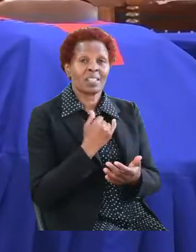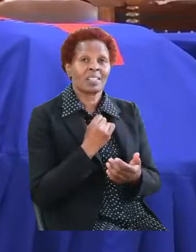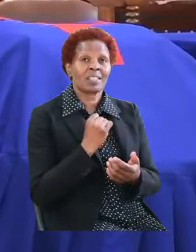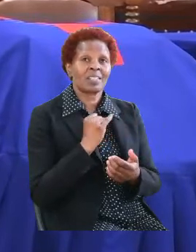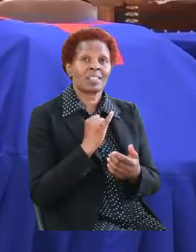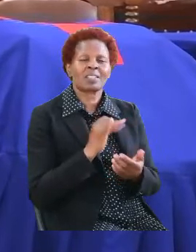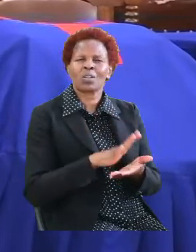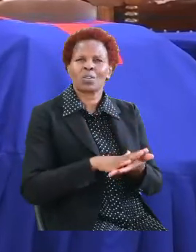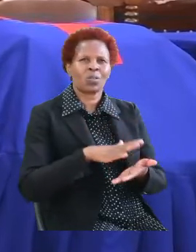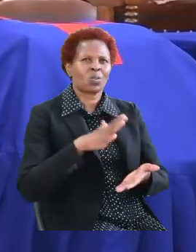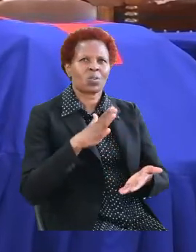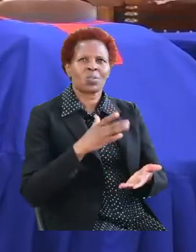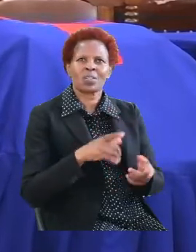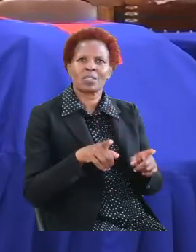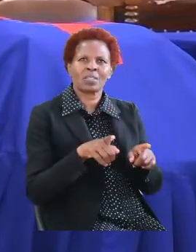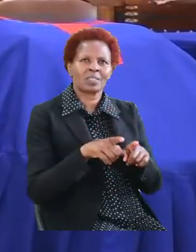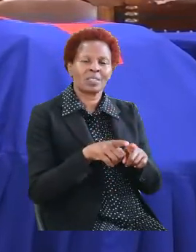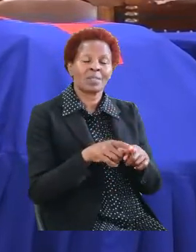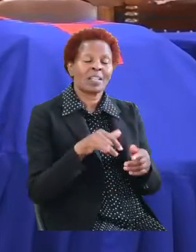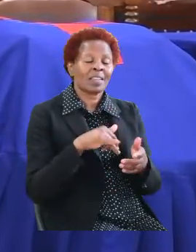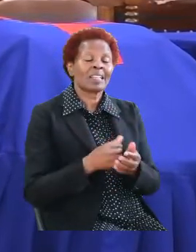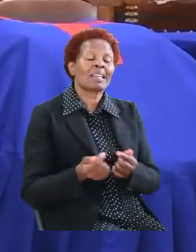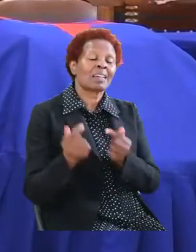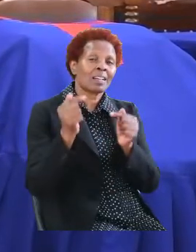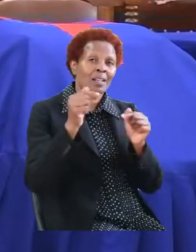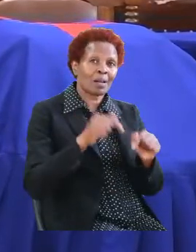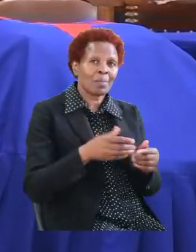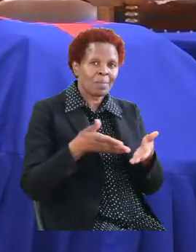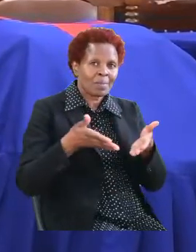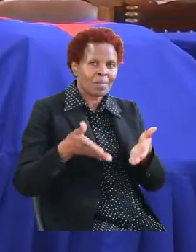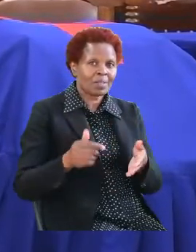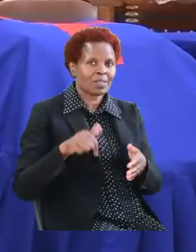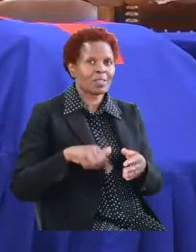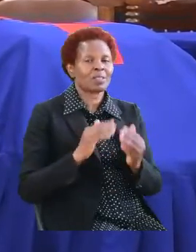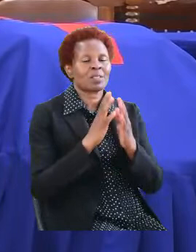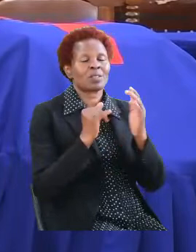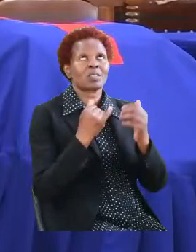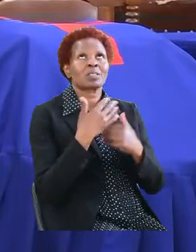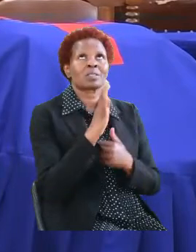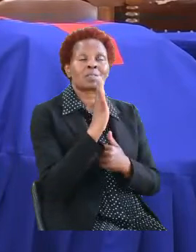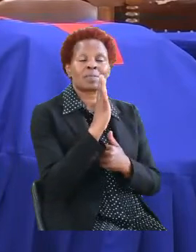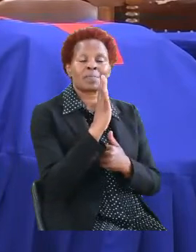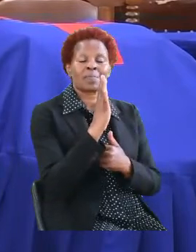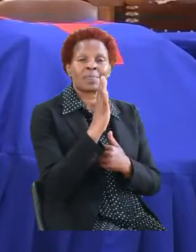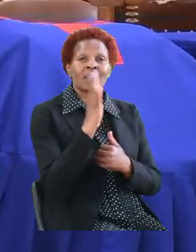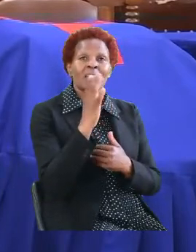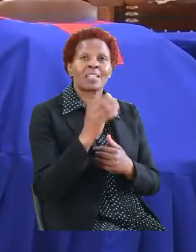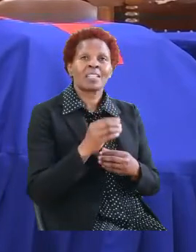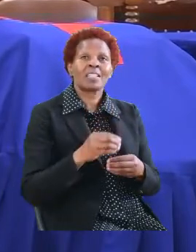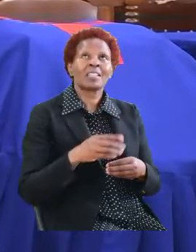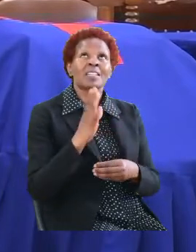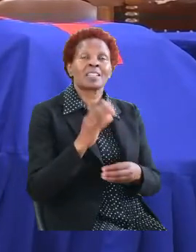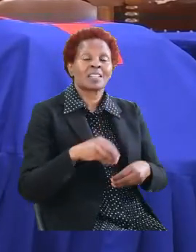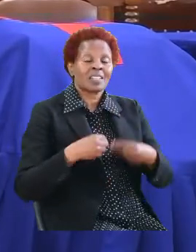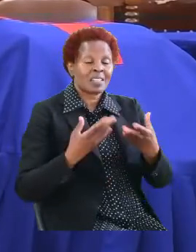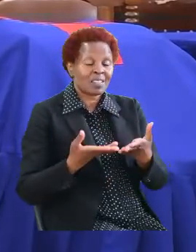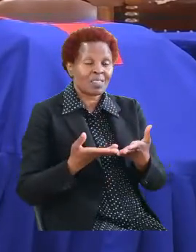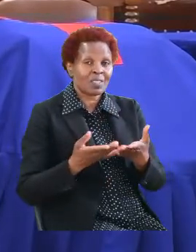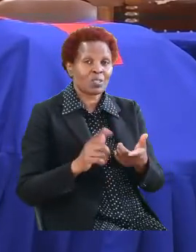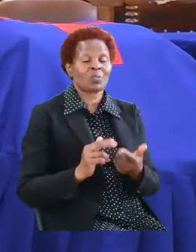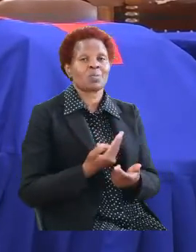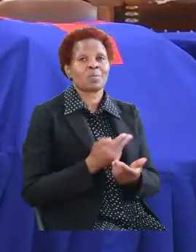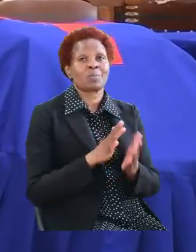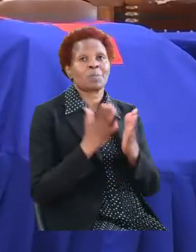the glory that shall come into this house, it is mine. And so I shall bring it to pass. Buenas